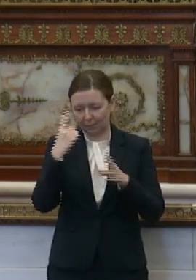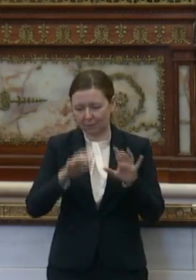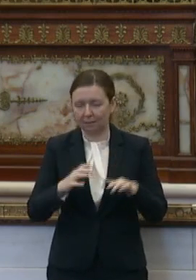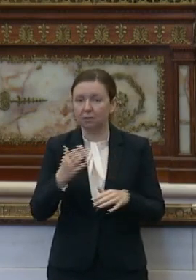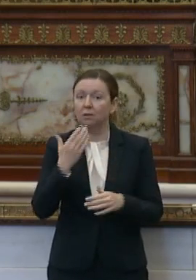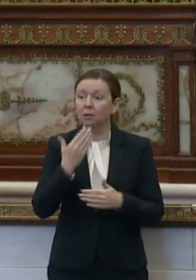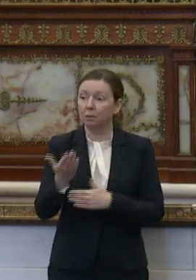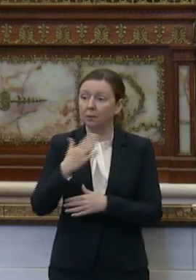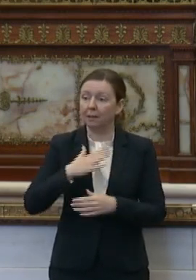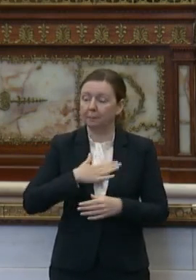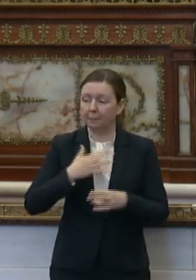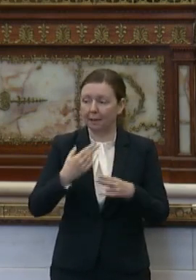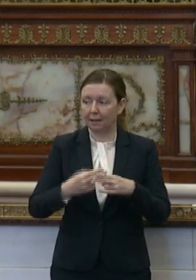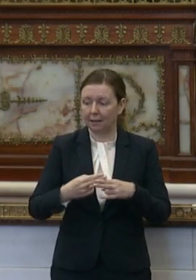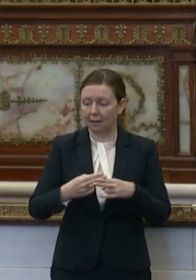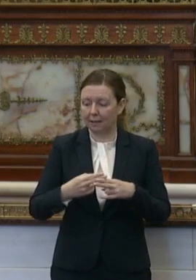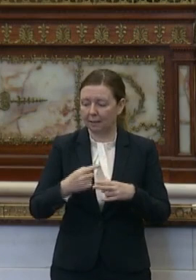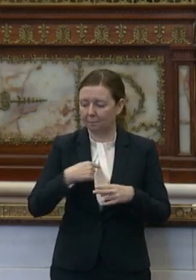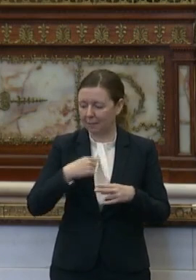members.